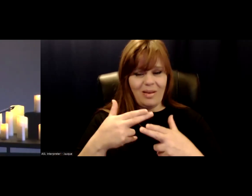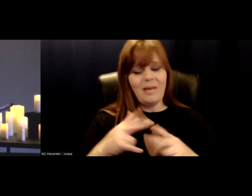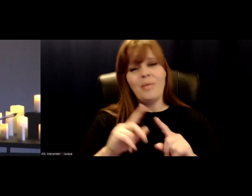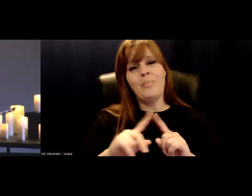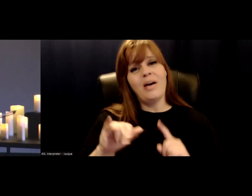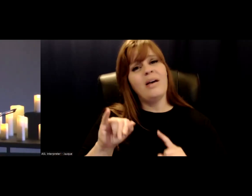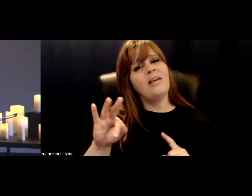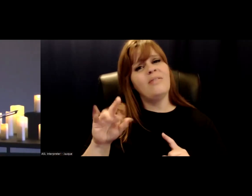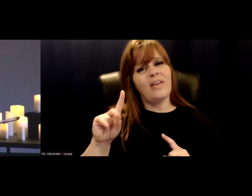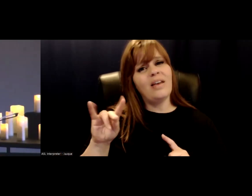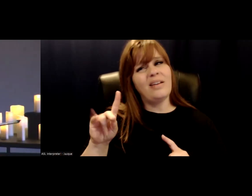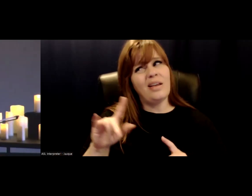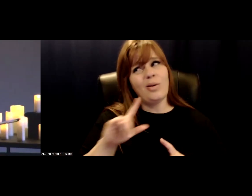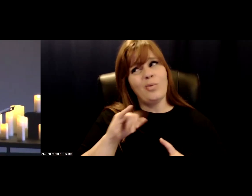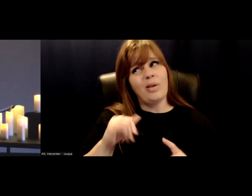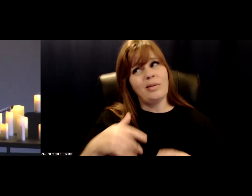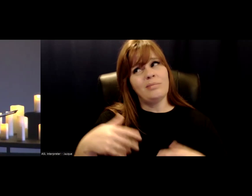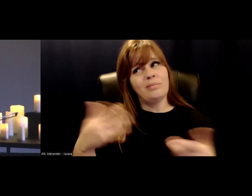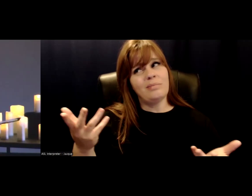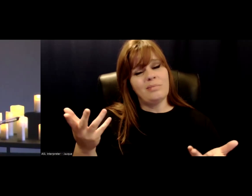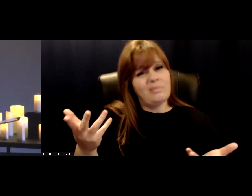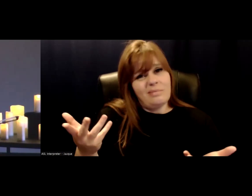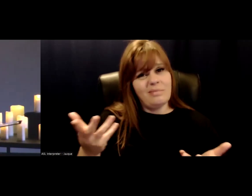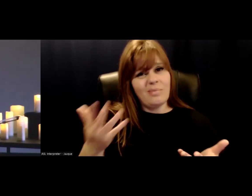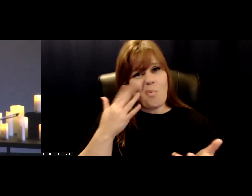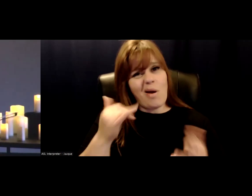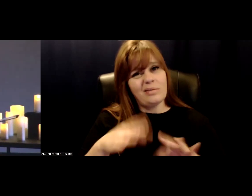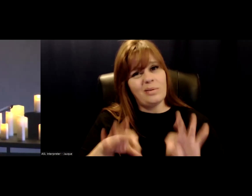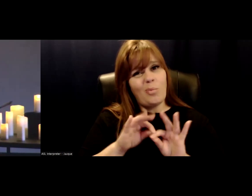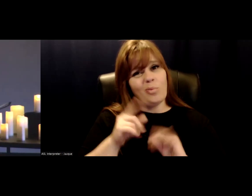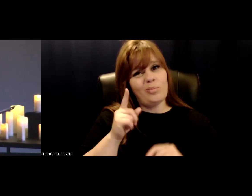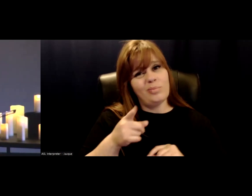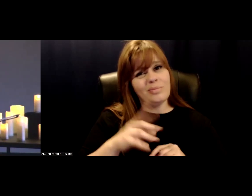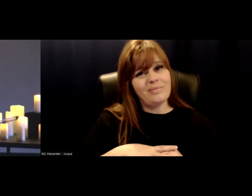did, well, really, what's it to you?